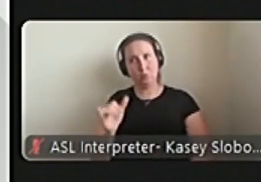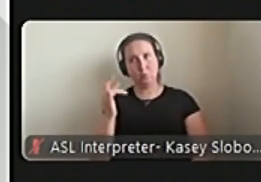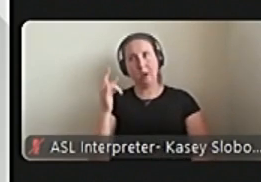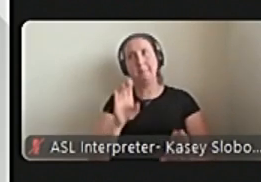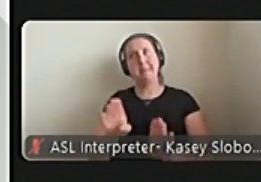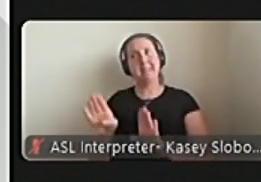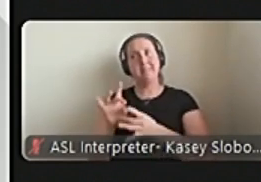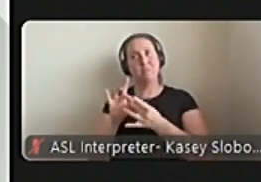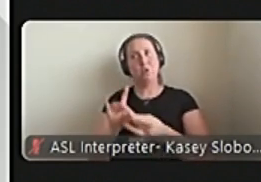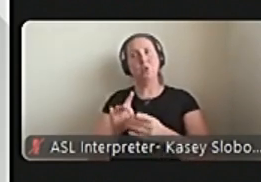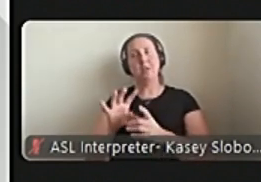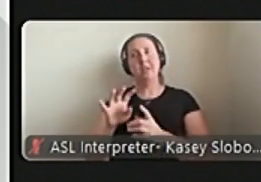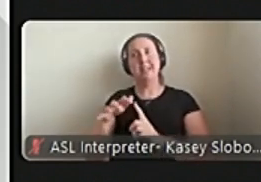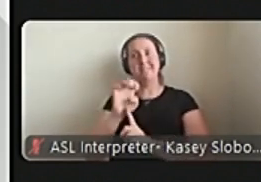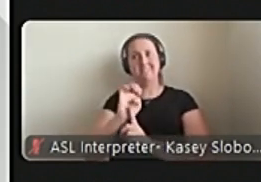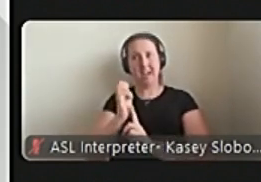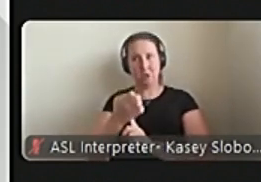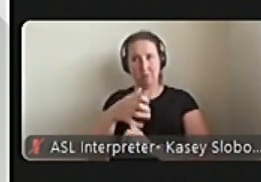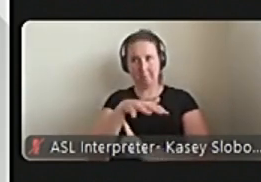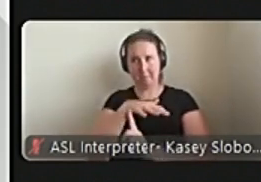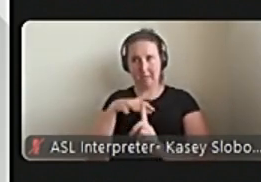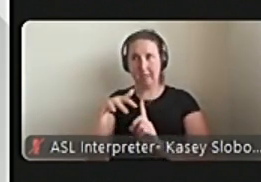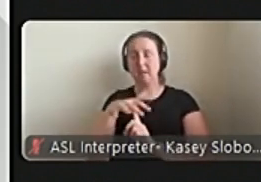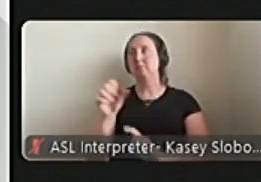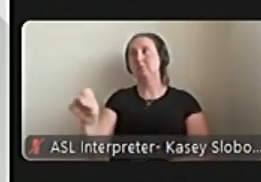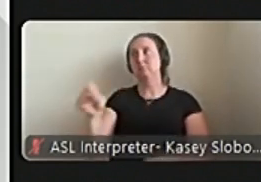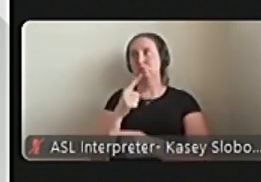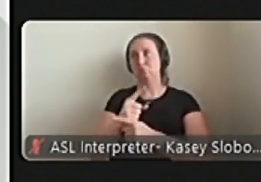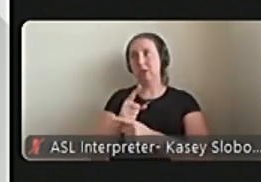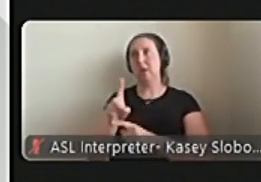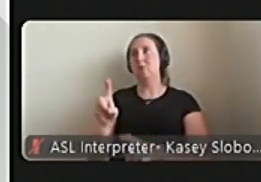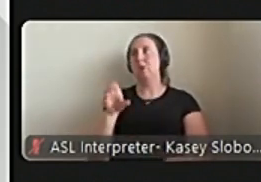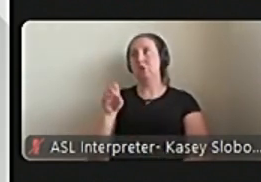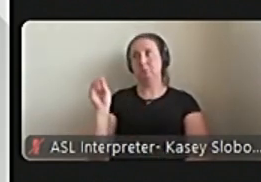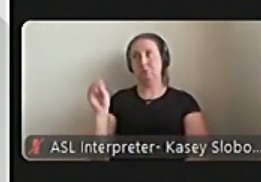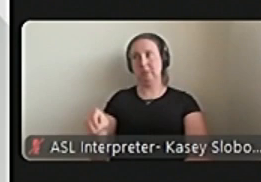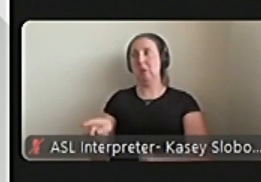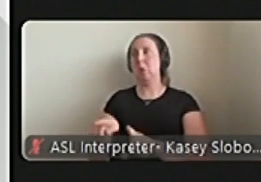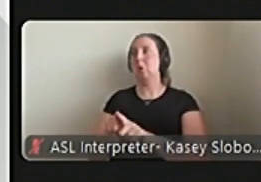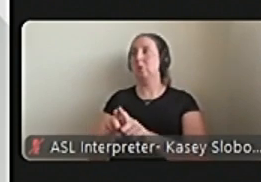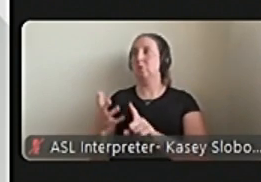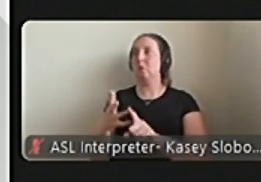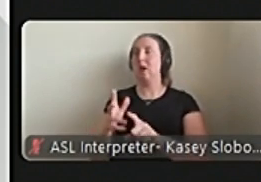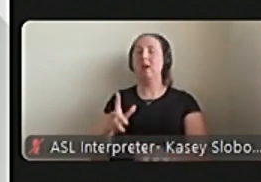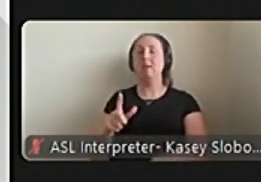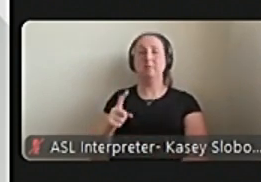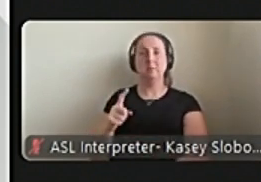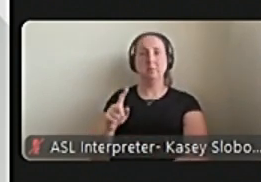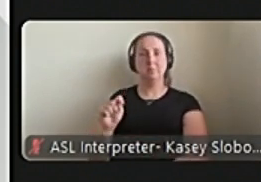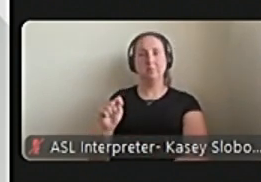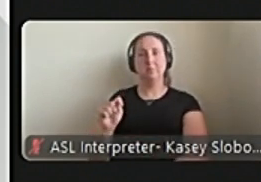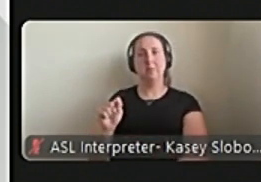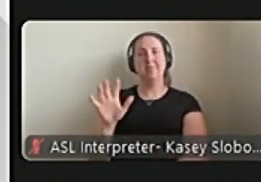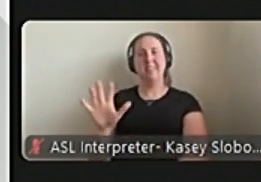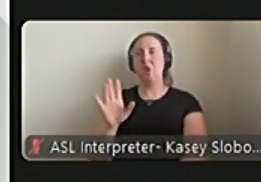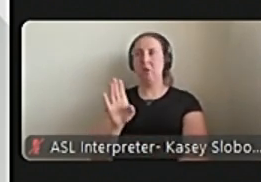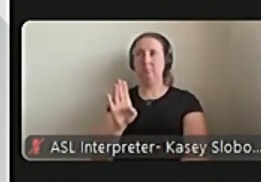not the person. 100%. Yeah. And like we've said, temperament, happy-go-lucky, that's all real.